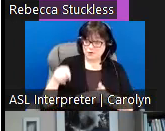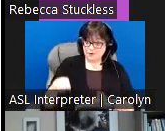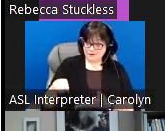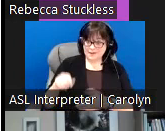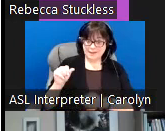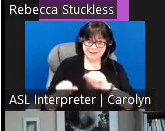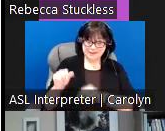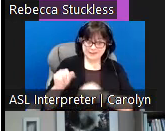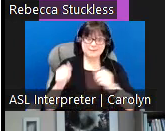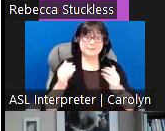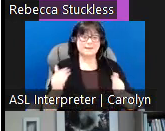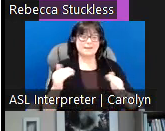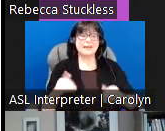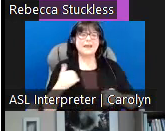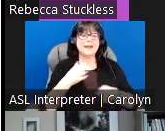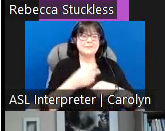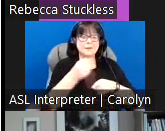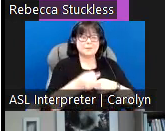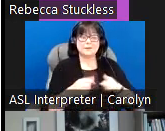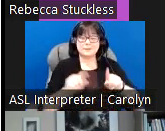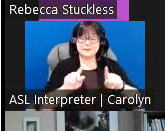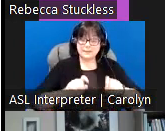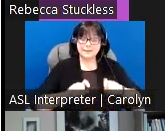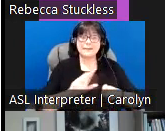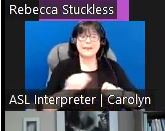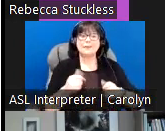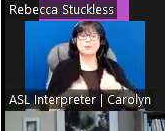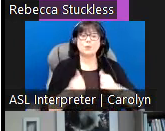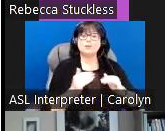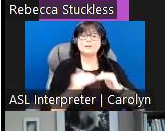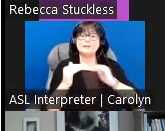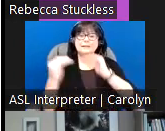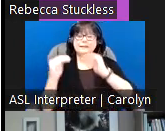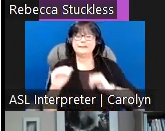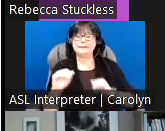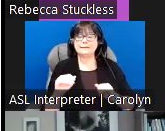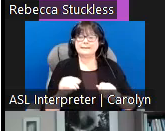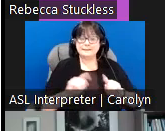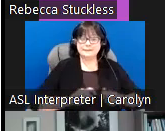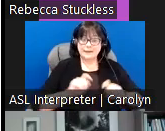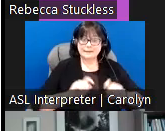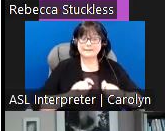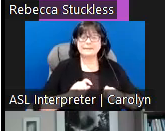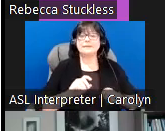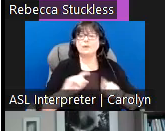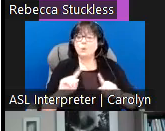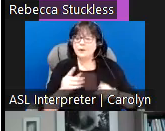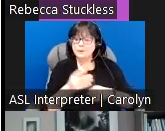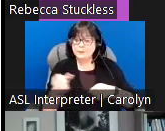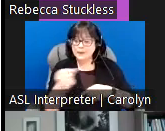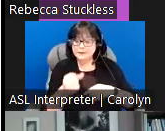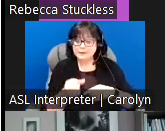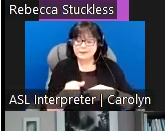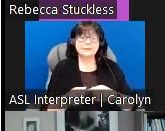then stage tests, so you can use it both as an intake assessment, placement, and then also to